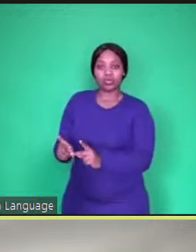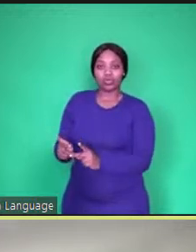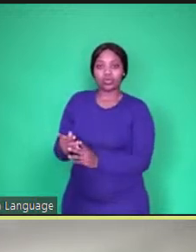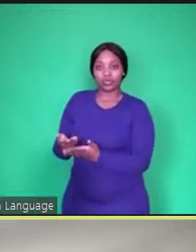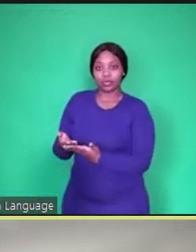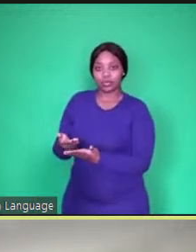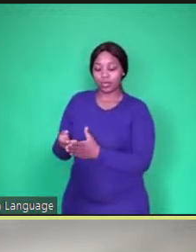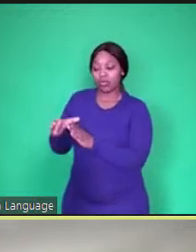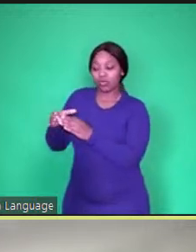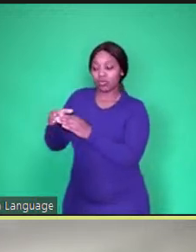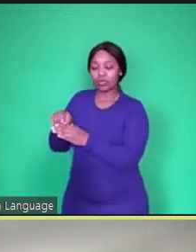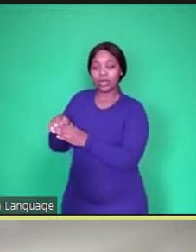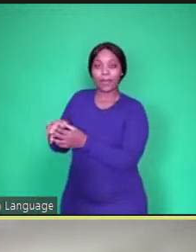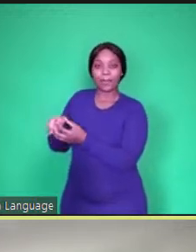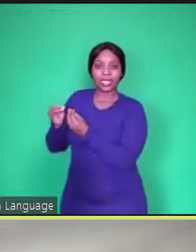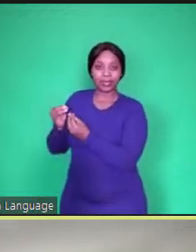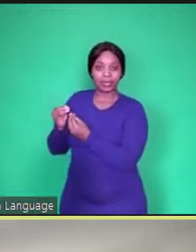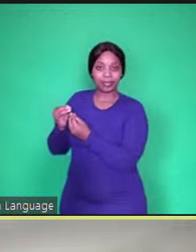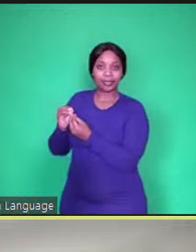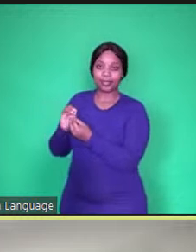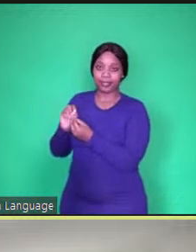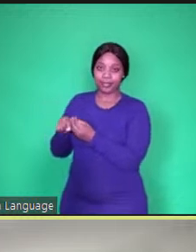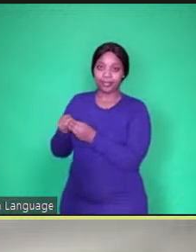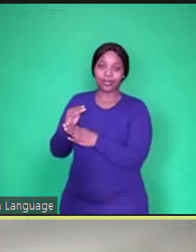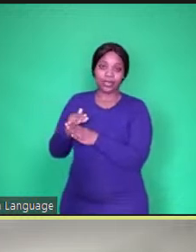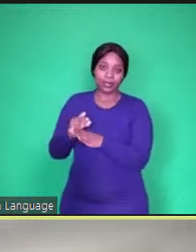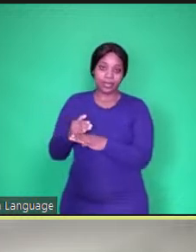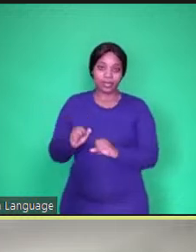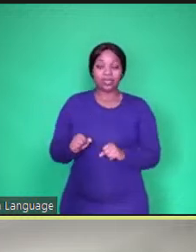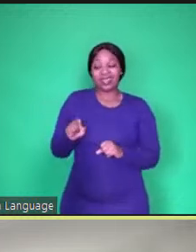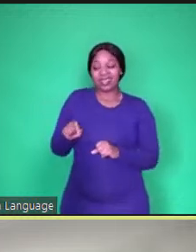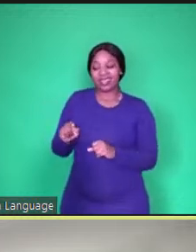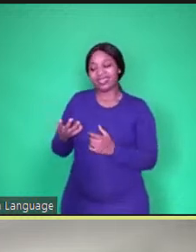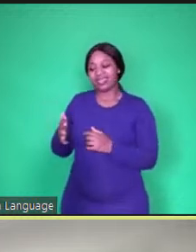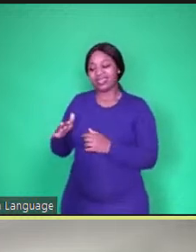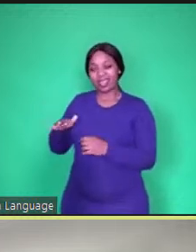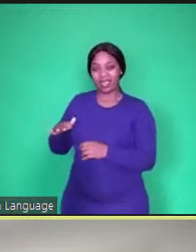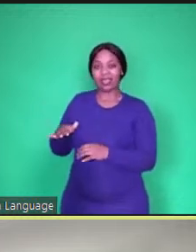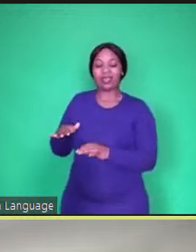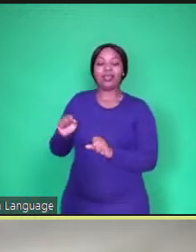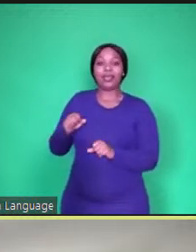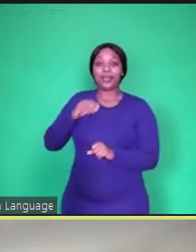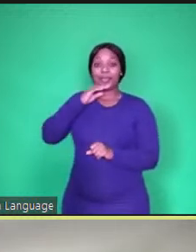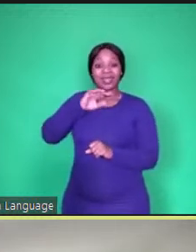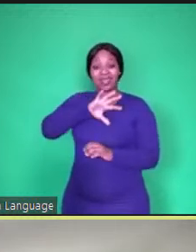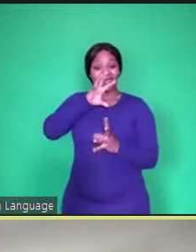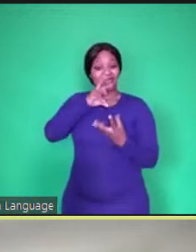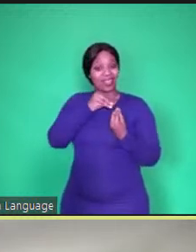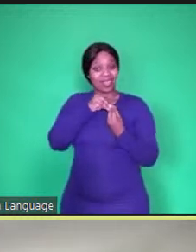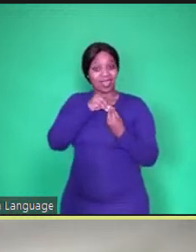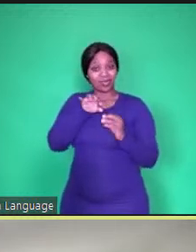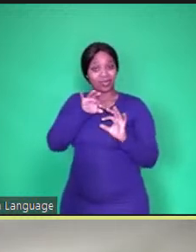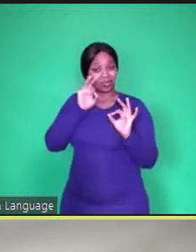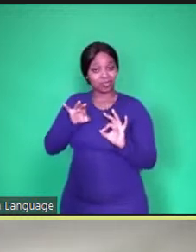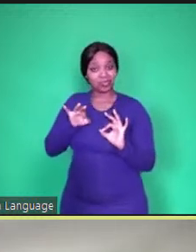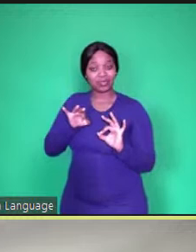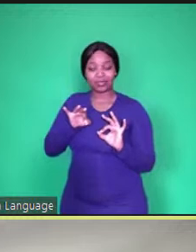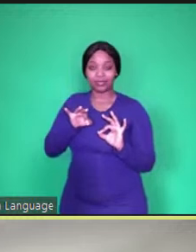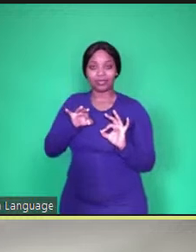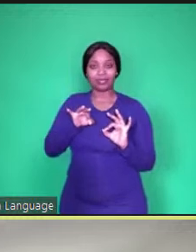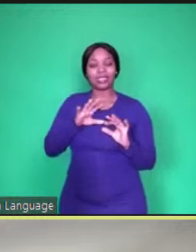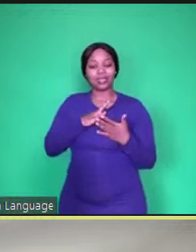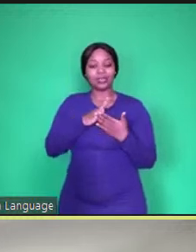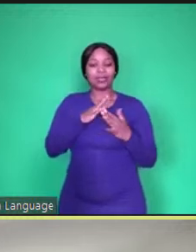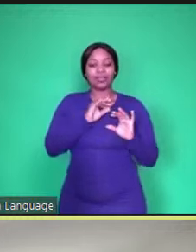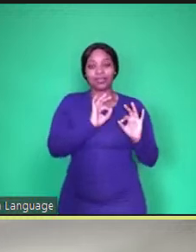categorize as formal, which is, so it's not just all informality taking place. What